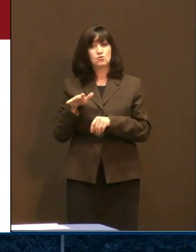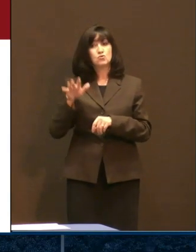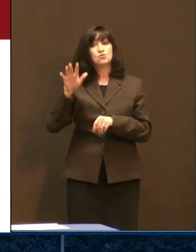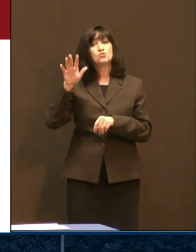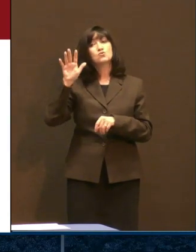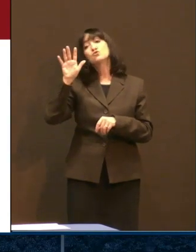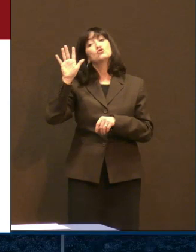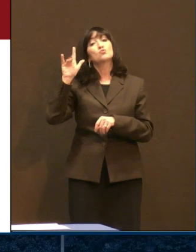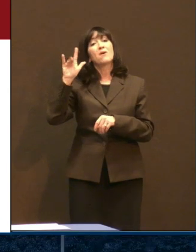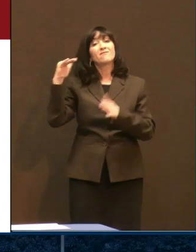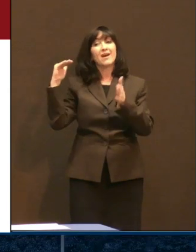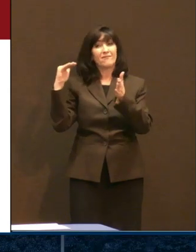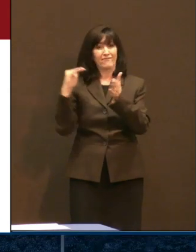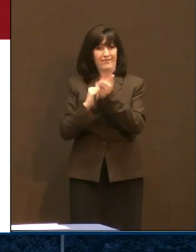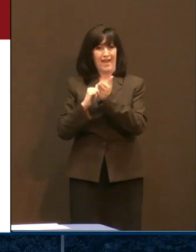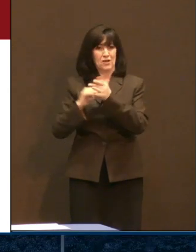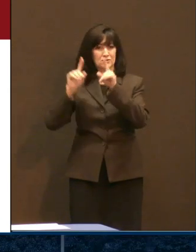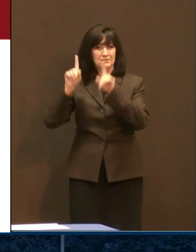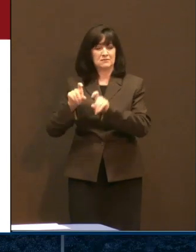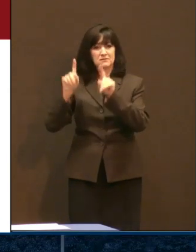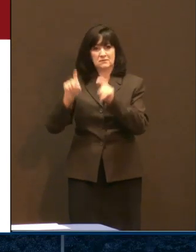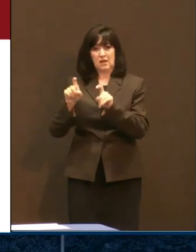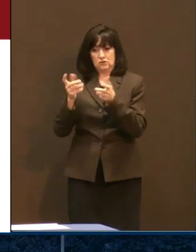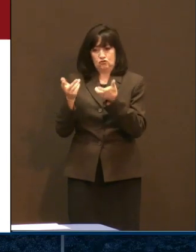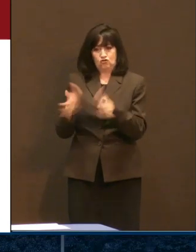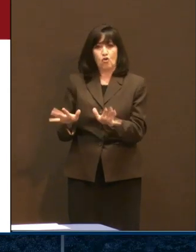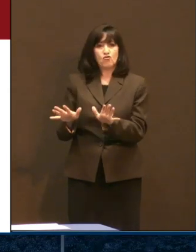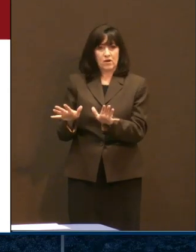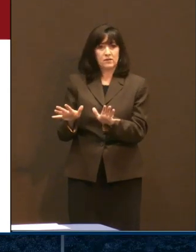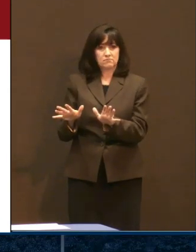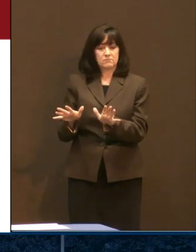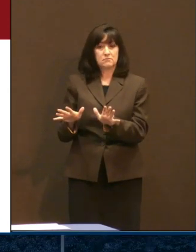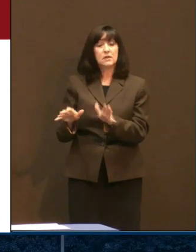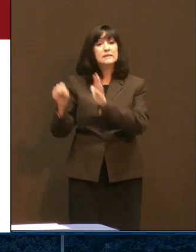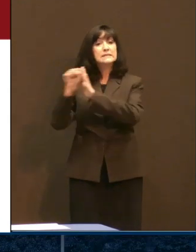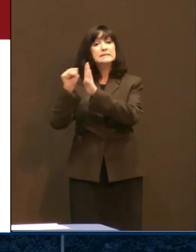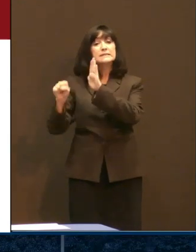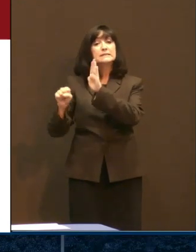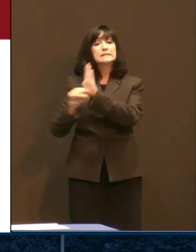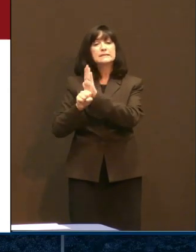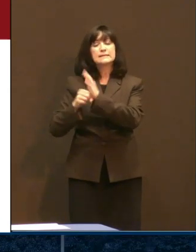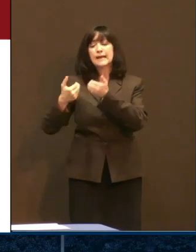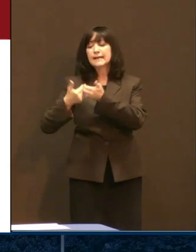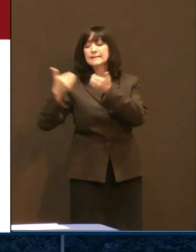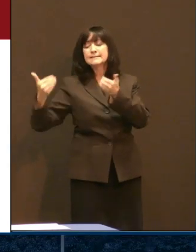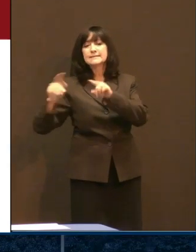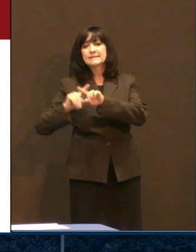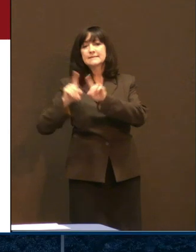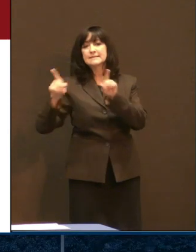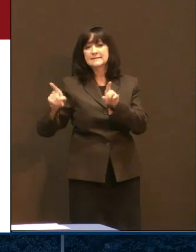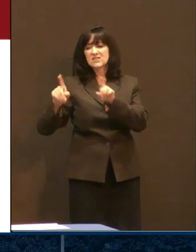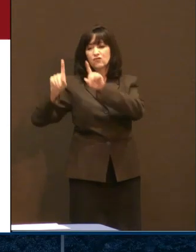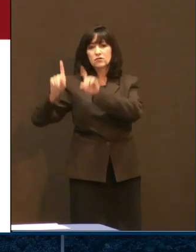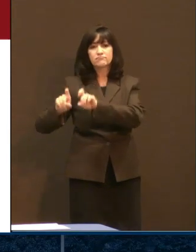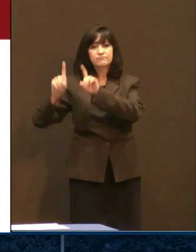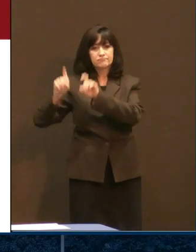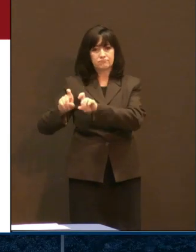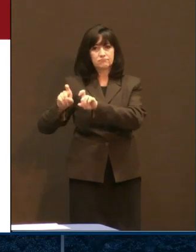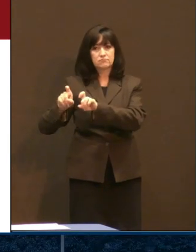taken place already. And in our state lab, over 3,000 tests have been